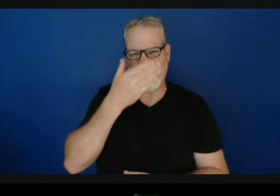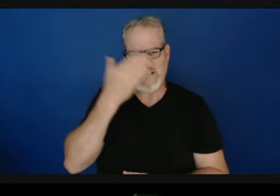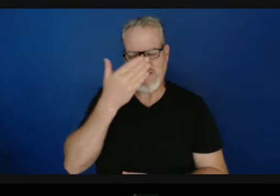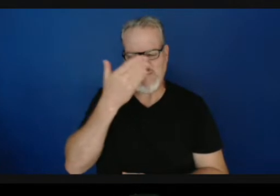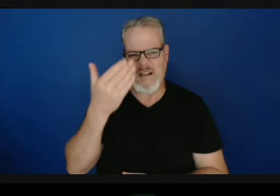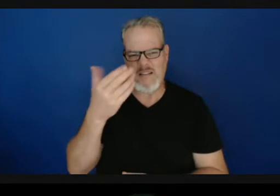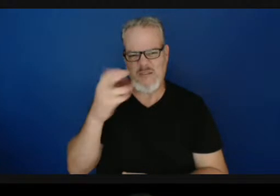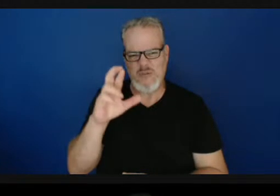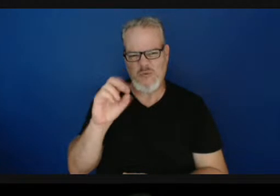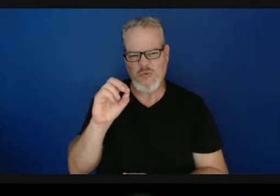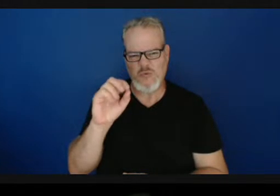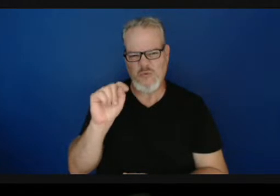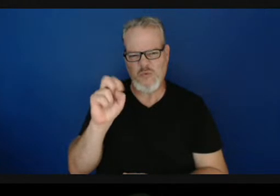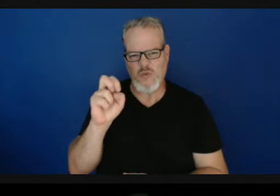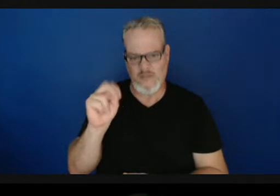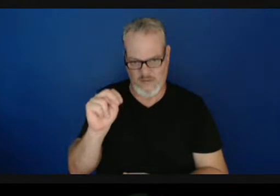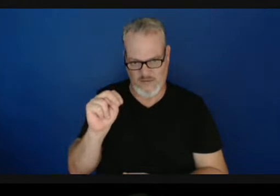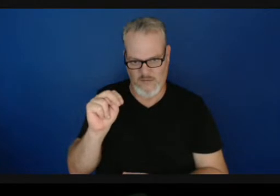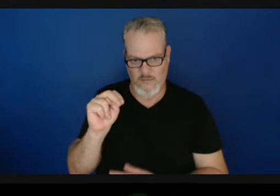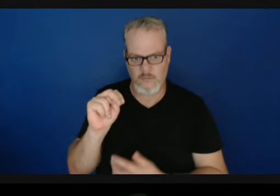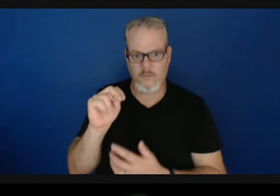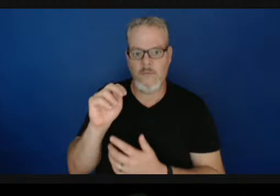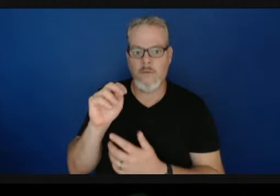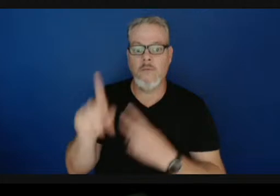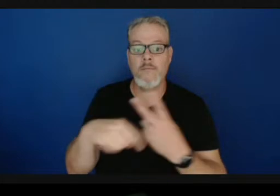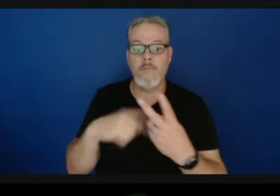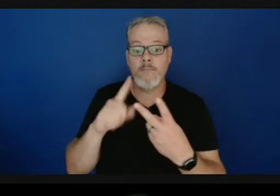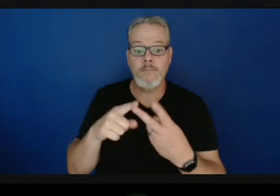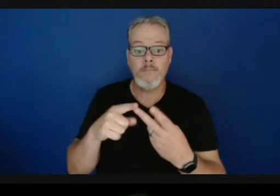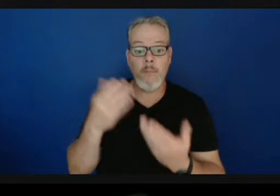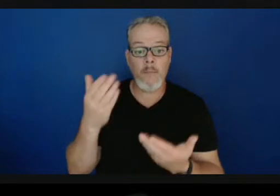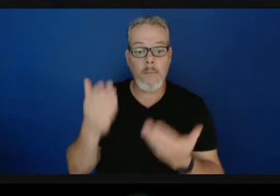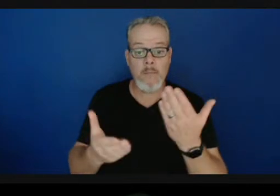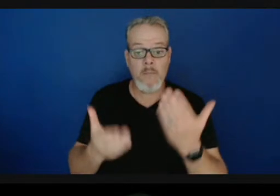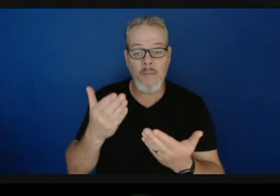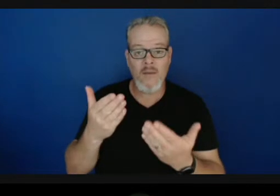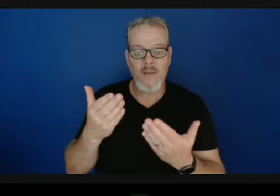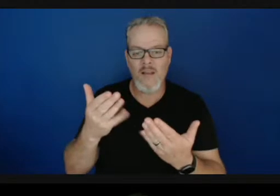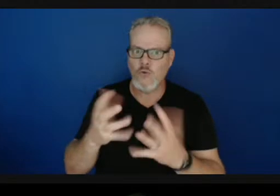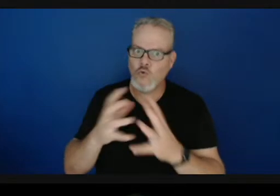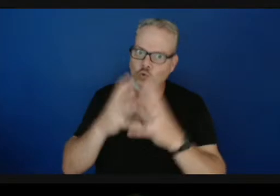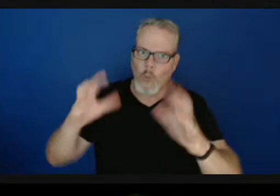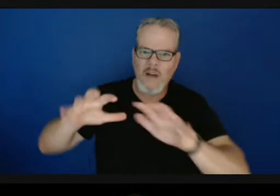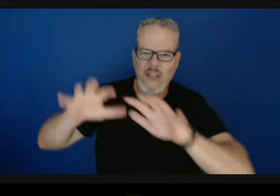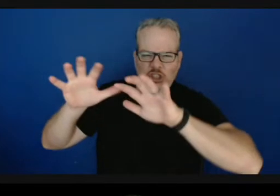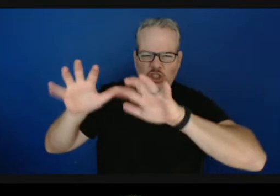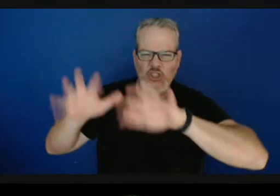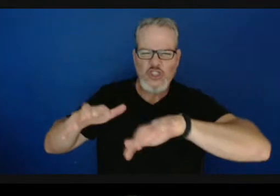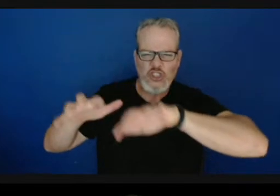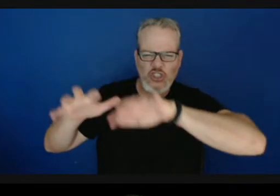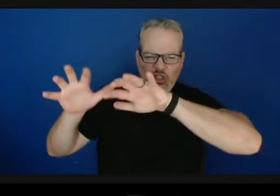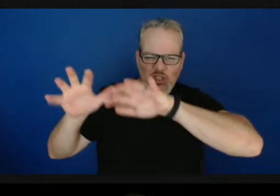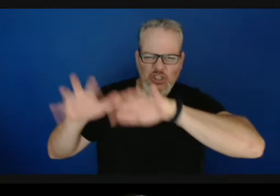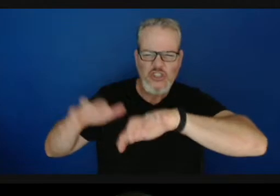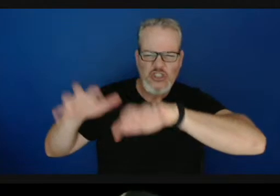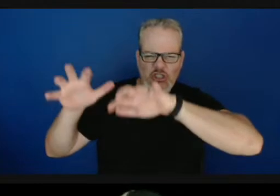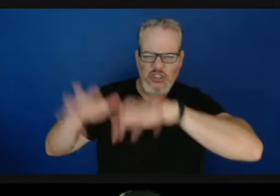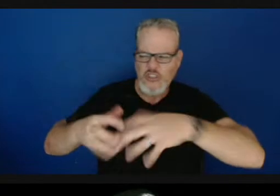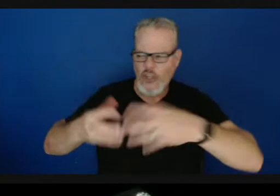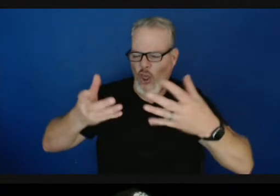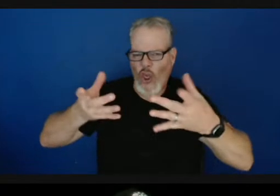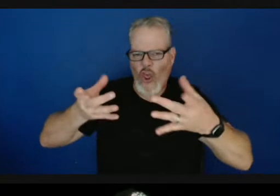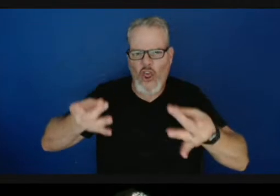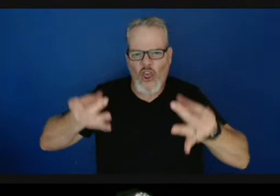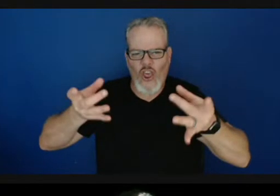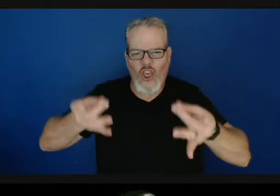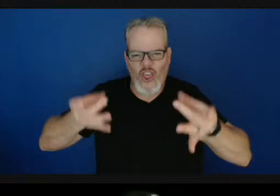combined with sulfur dioxide. The other thing might be just the higher amount of rainfall and moisture overall might be a factor as well. So